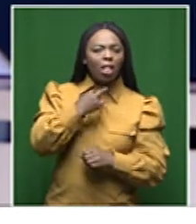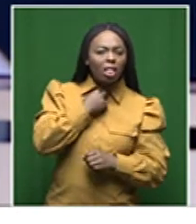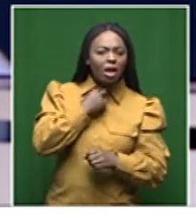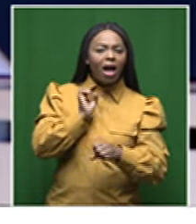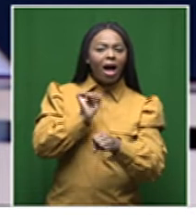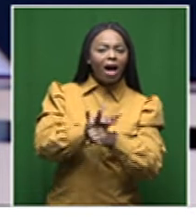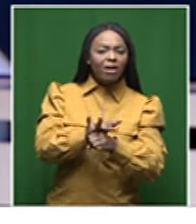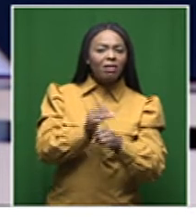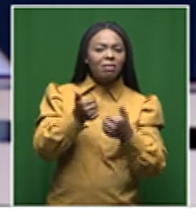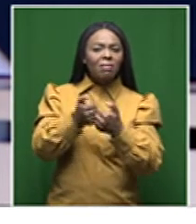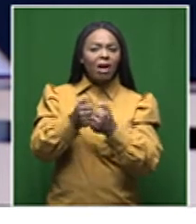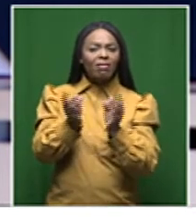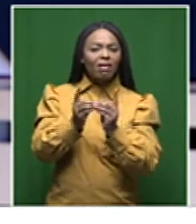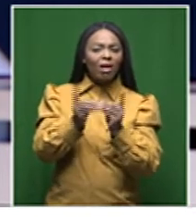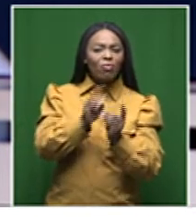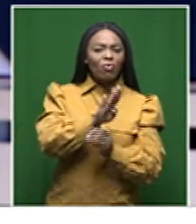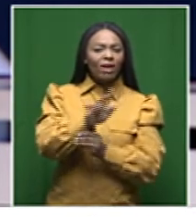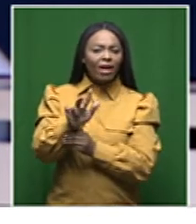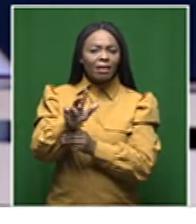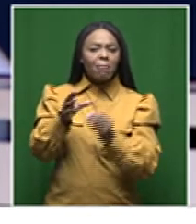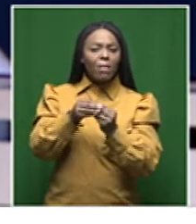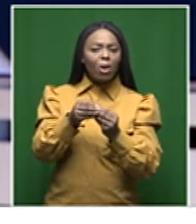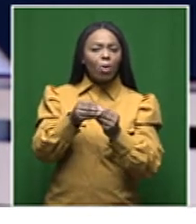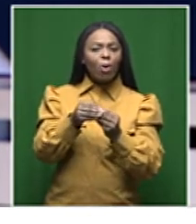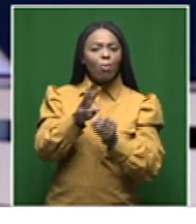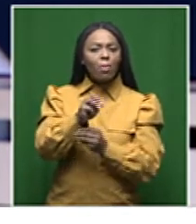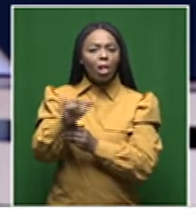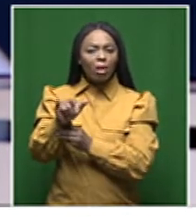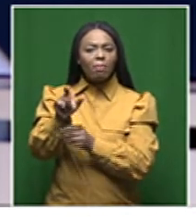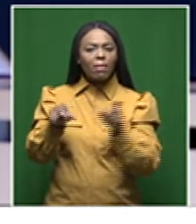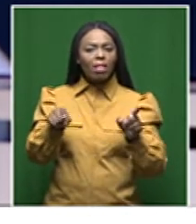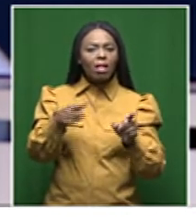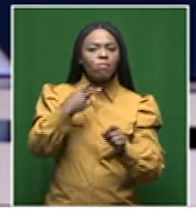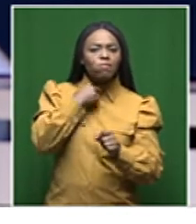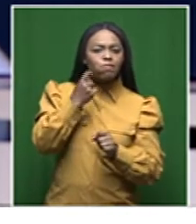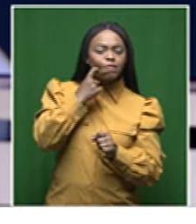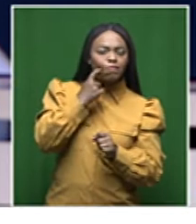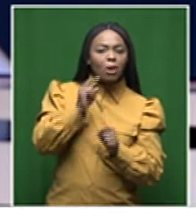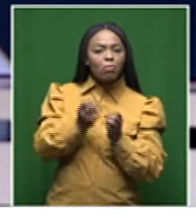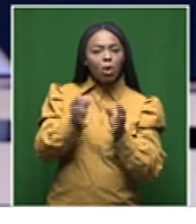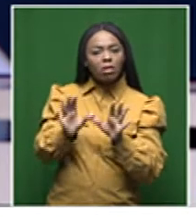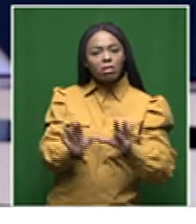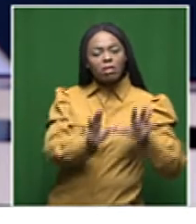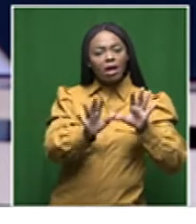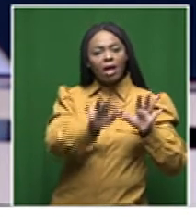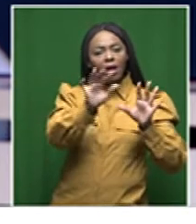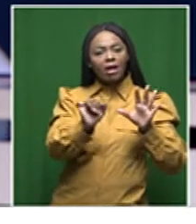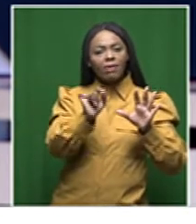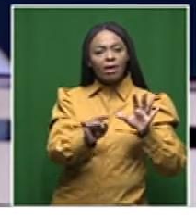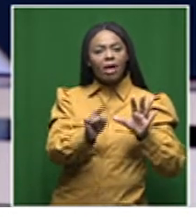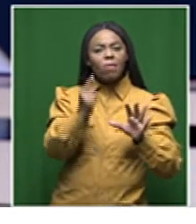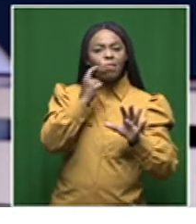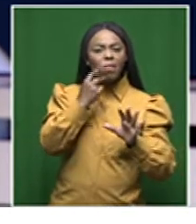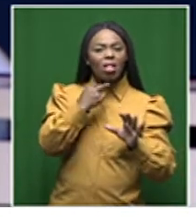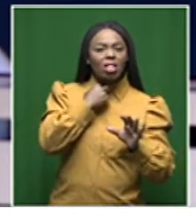couples in the world. Of these, 10 million live in sub-Saharan Africa. Now, the prevalence of infertility is much higher in developing